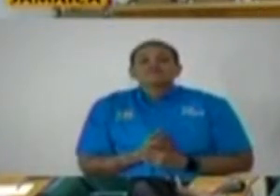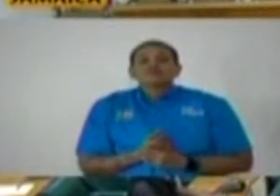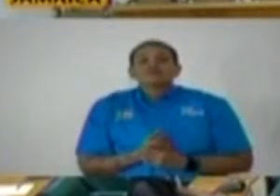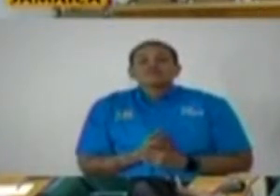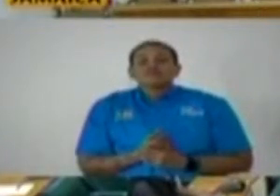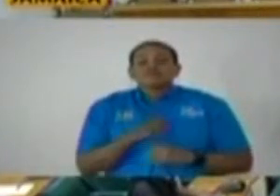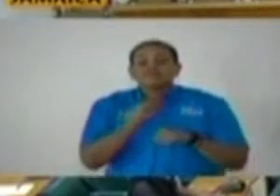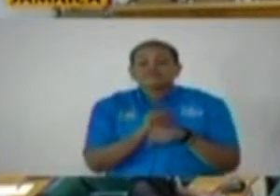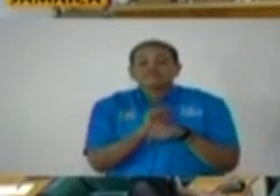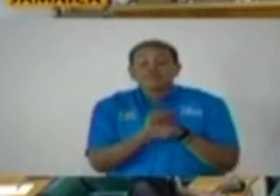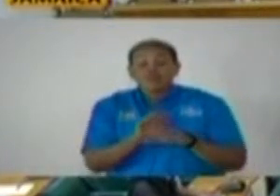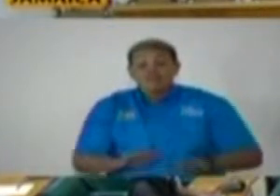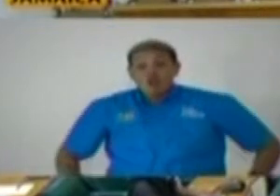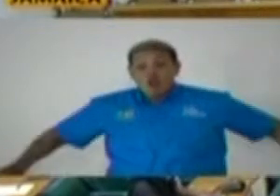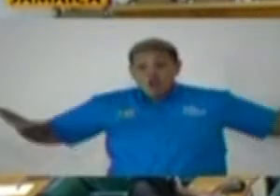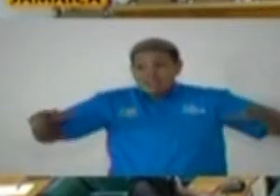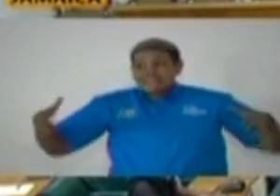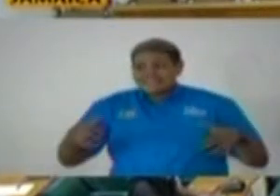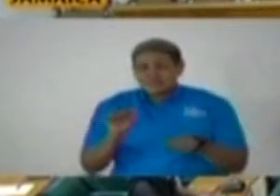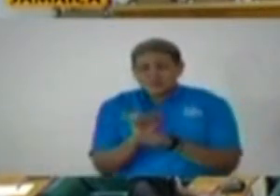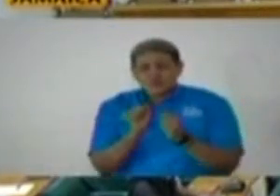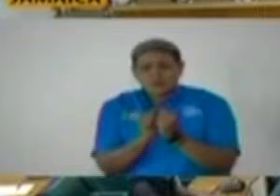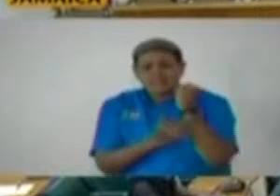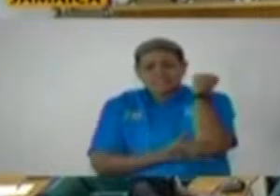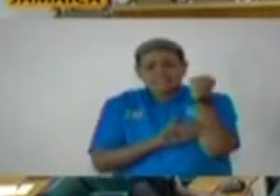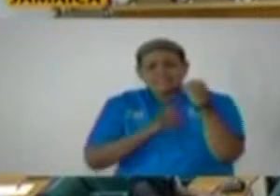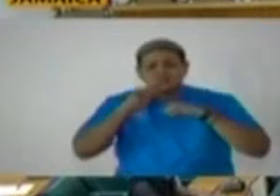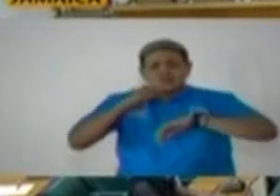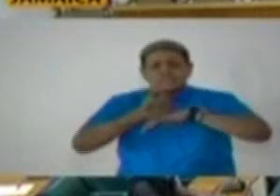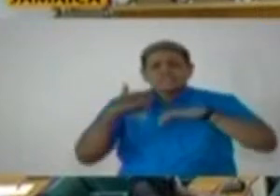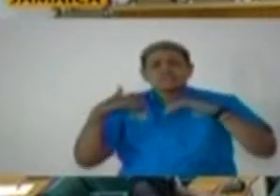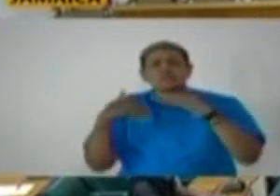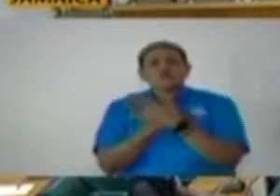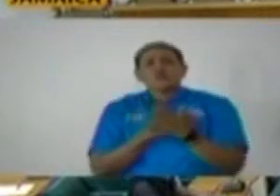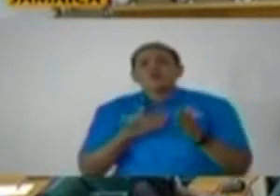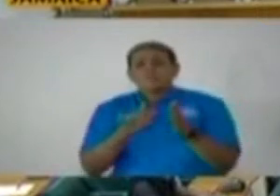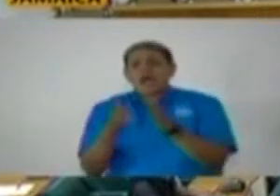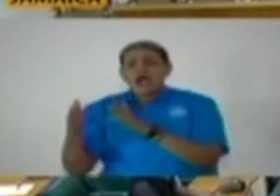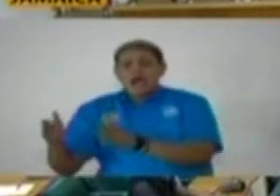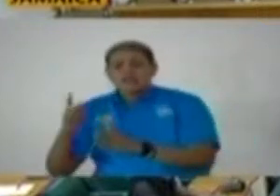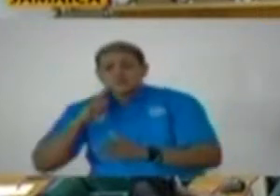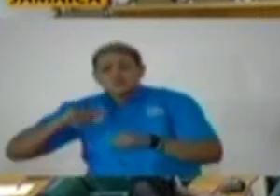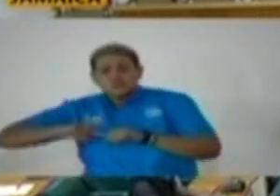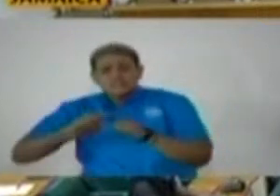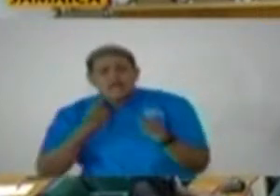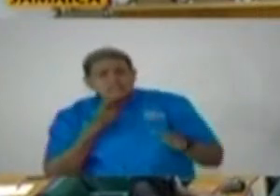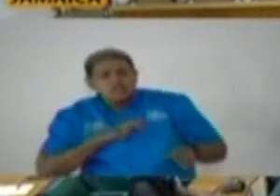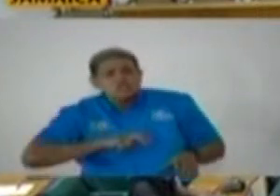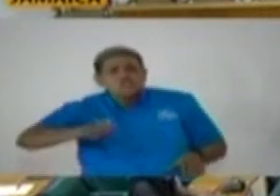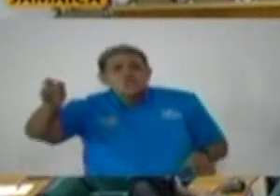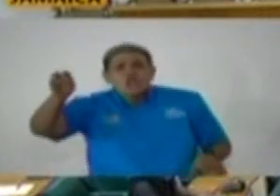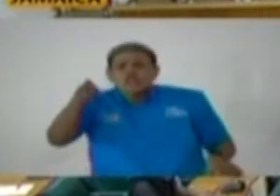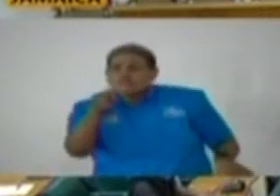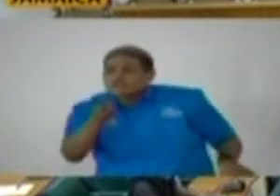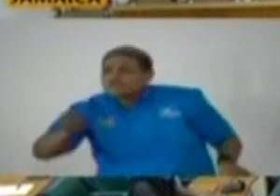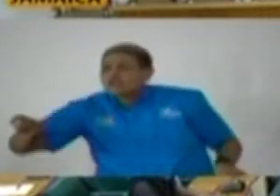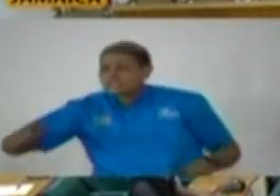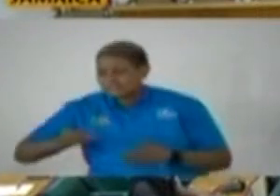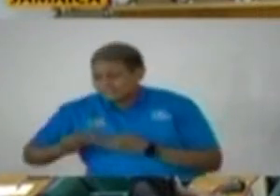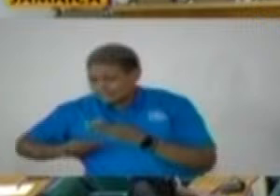the task for all of us as a nation must be to set out on a new path, to begin a journey of transition in our